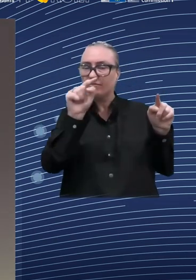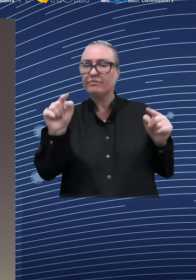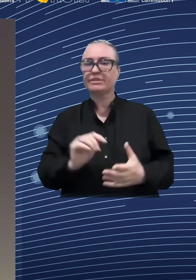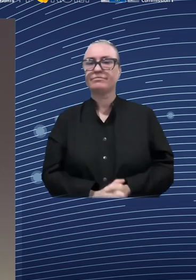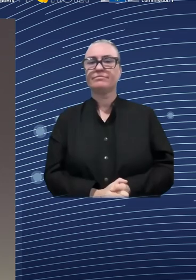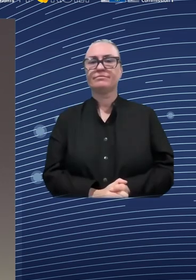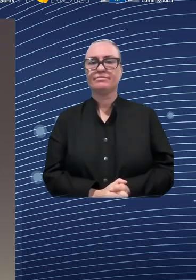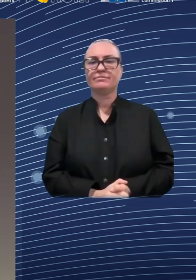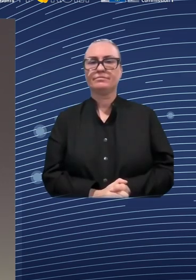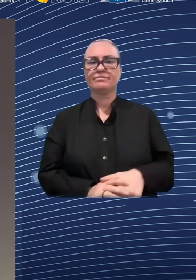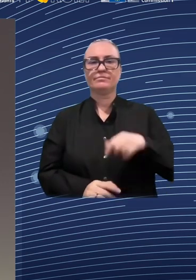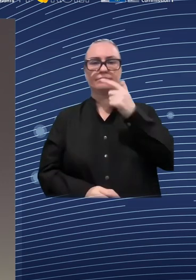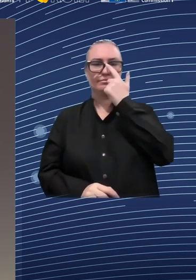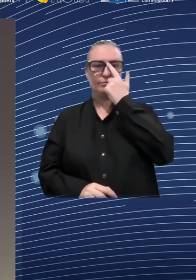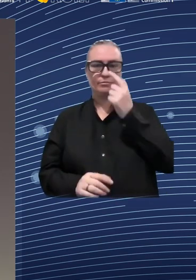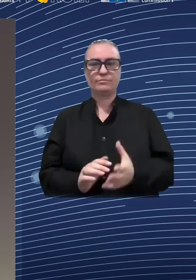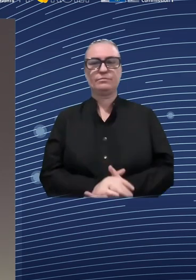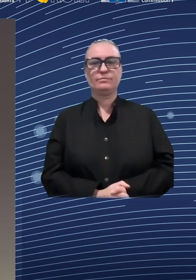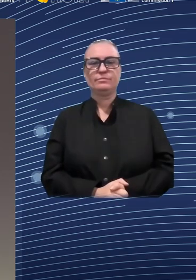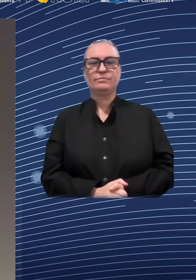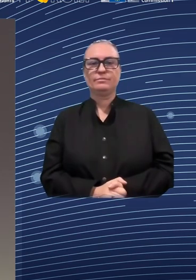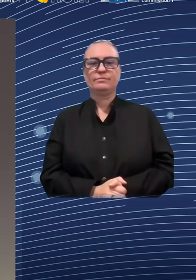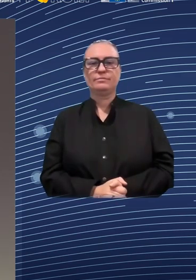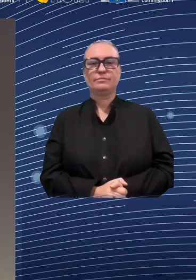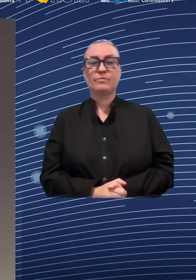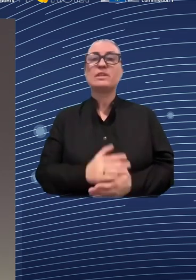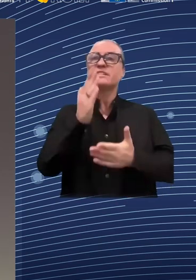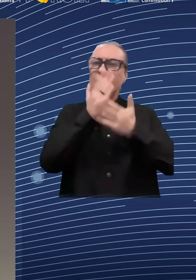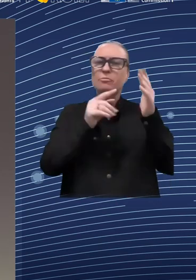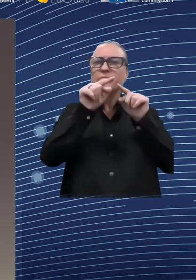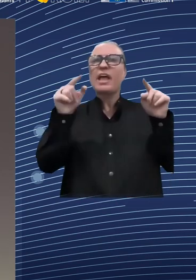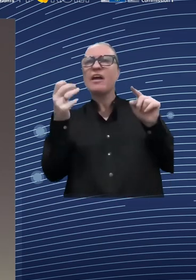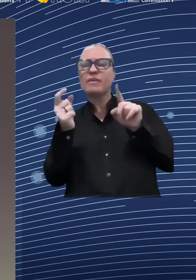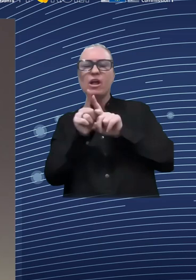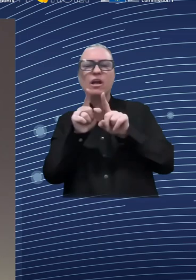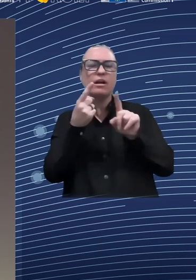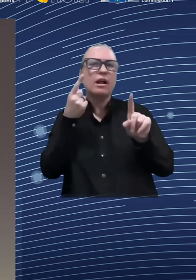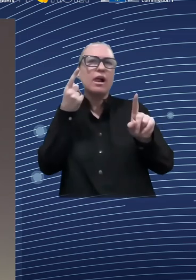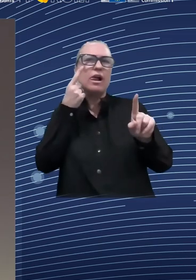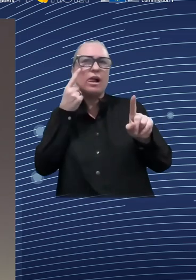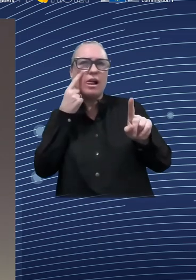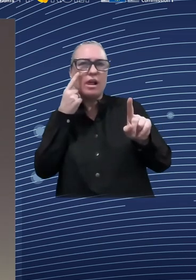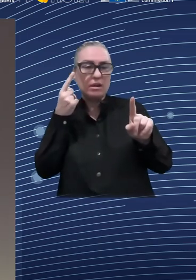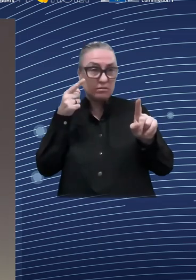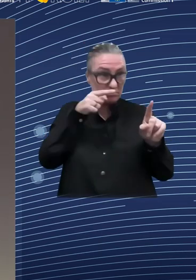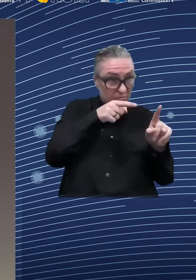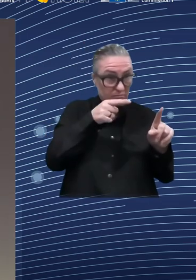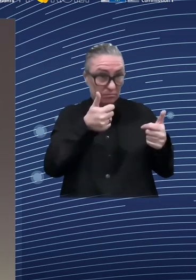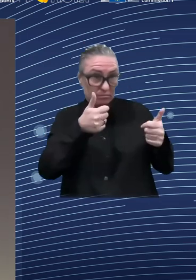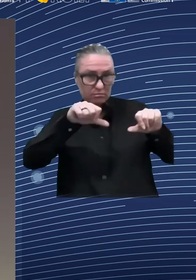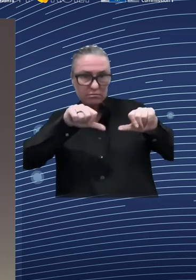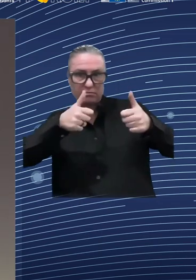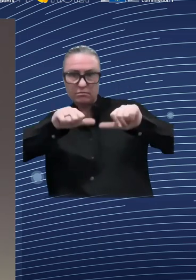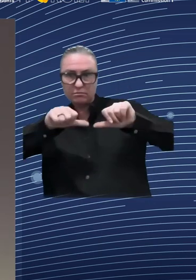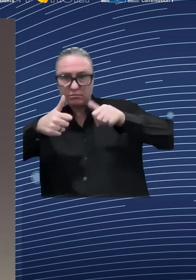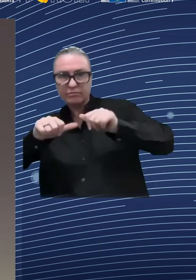of a circle of hype at the moment, but there's so many different iterations and levels of maturity when it comes to artificial intelligence